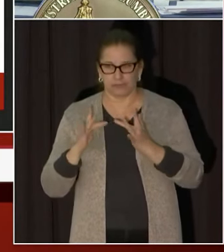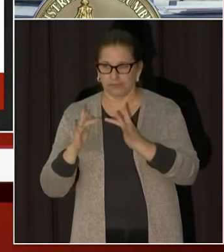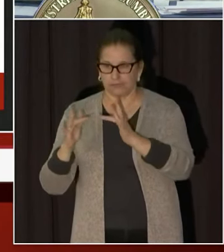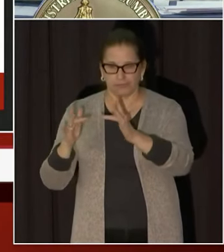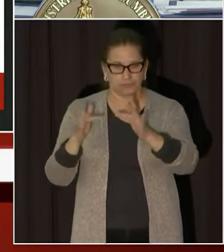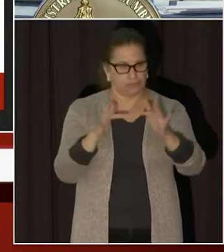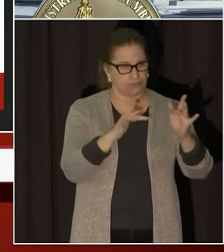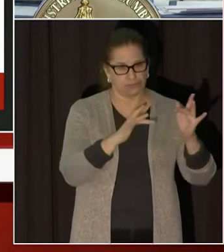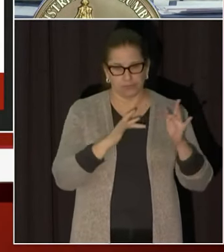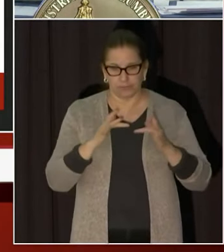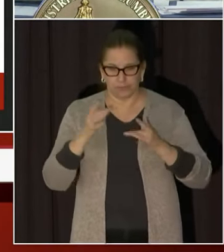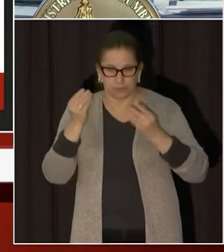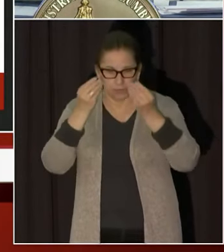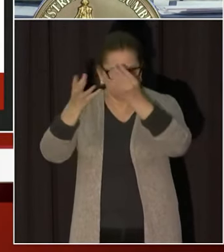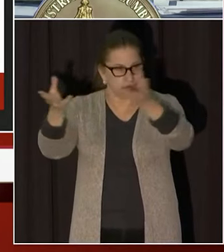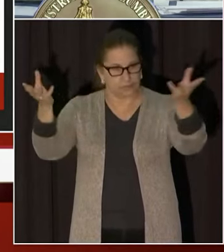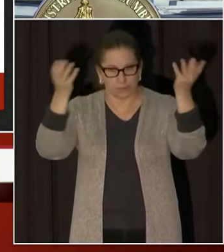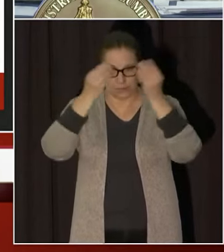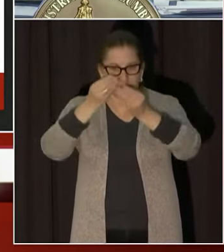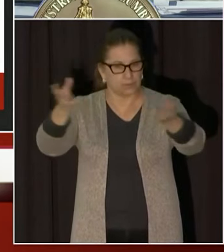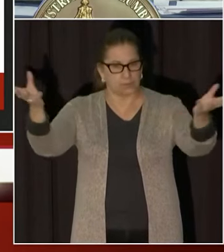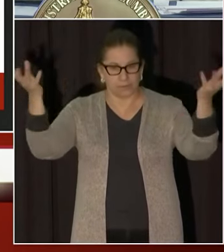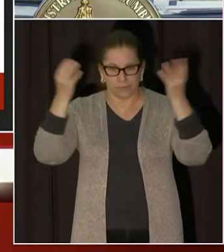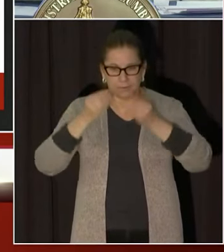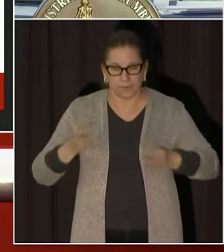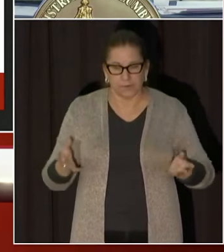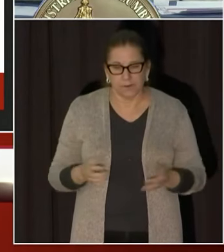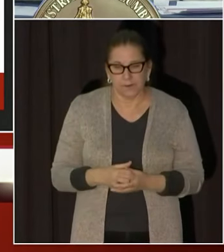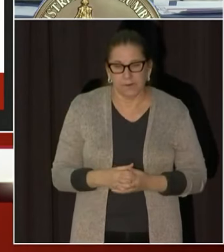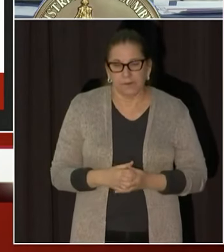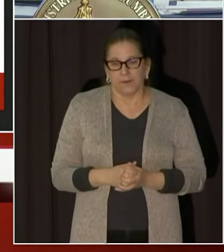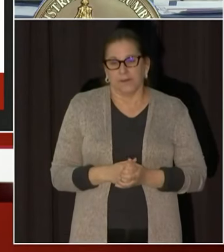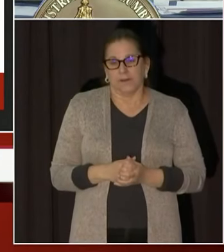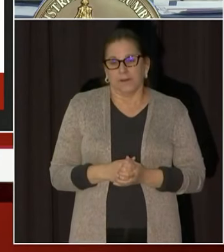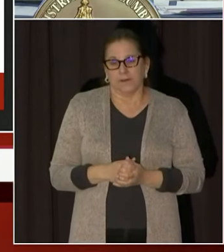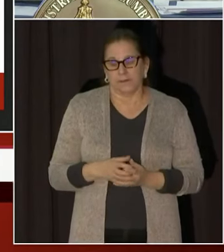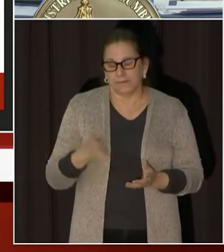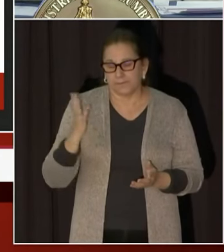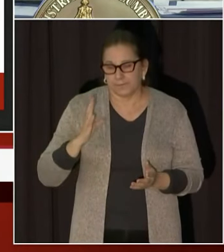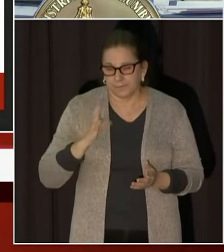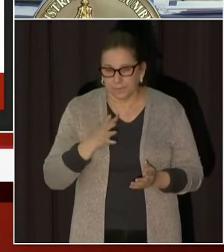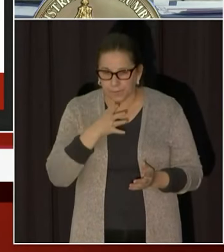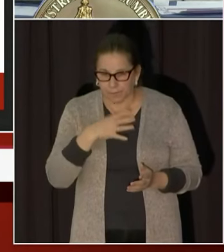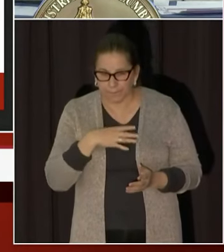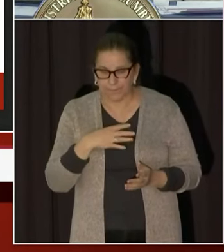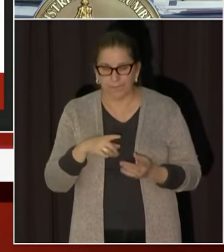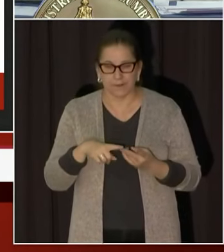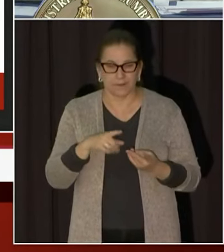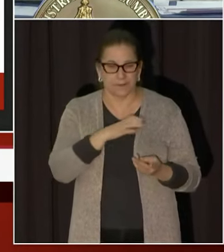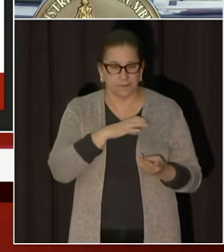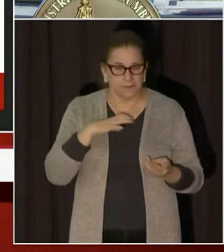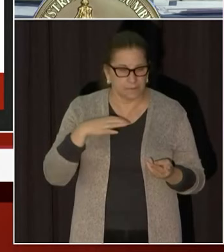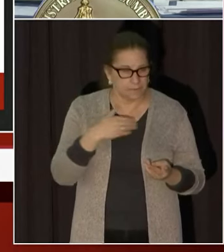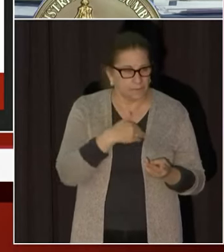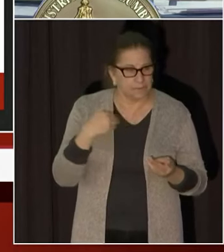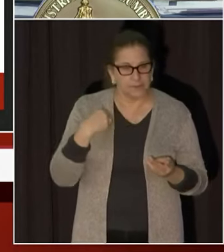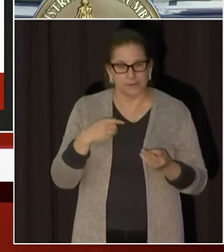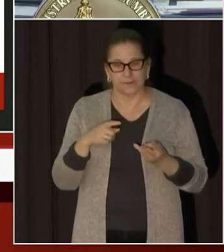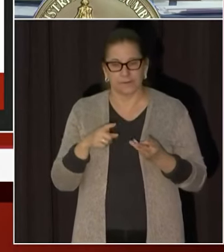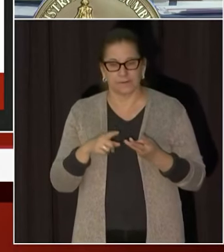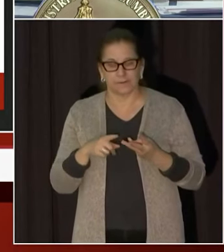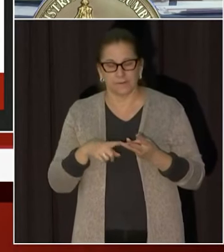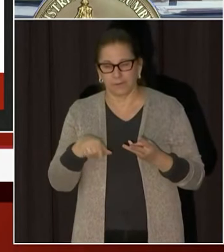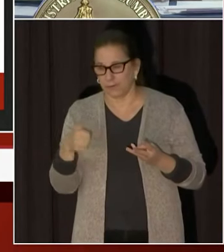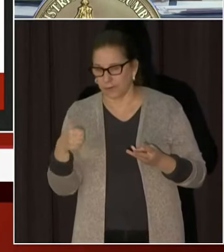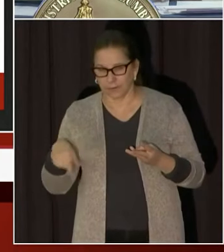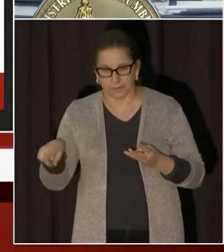including former First Lady, council members, and others, highlighting our free testing sites, as well